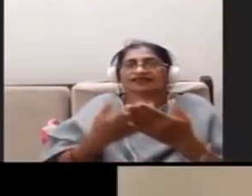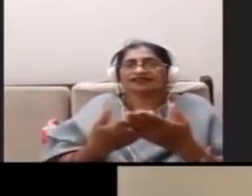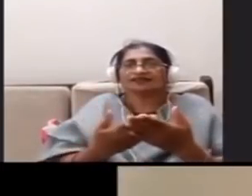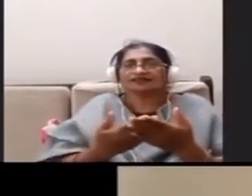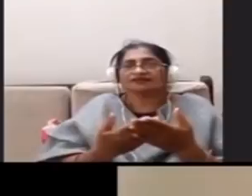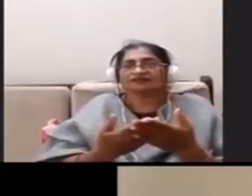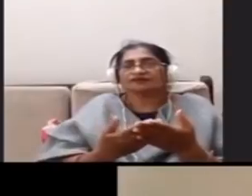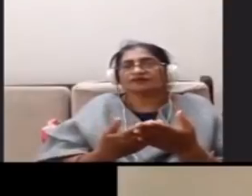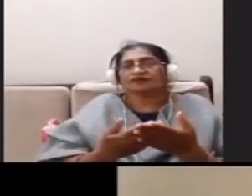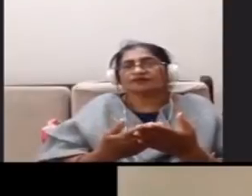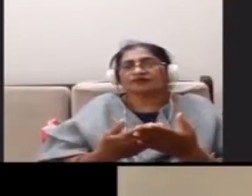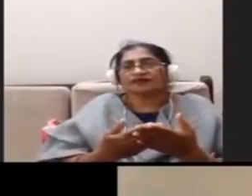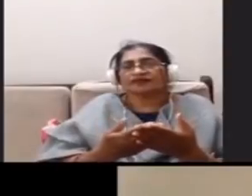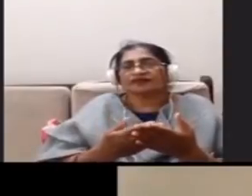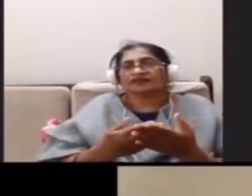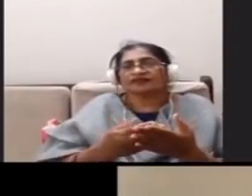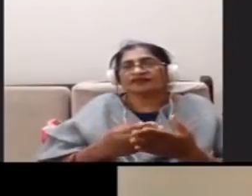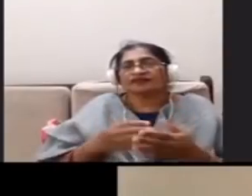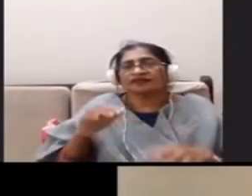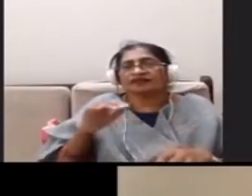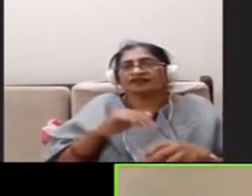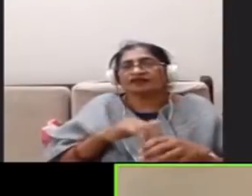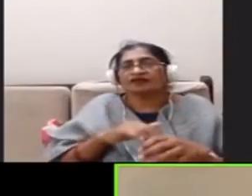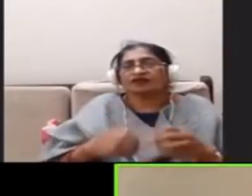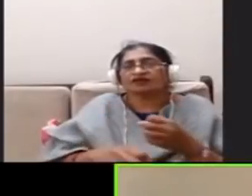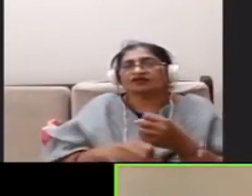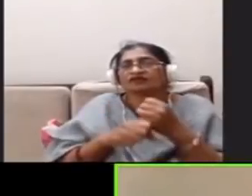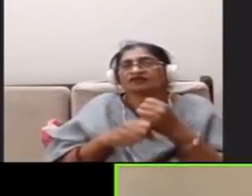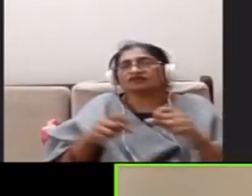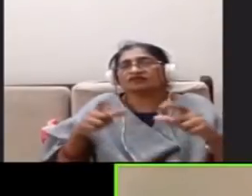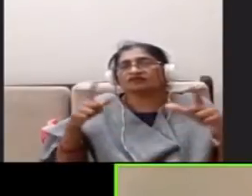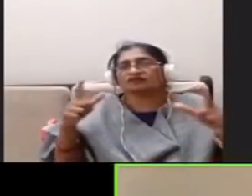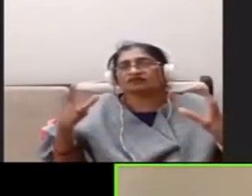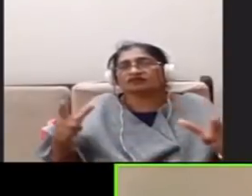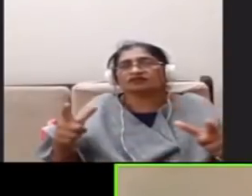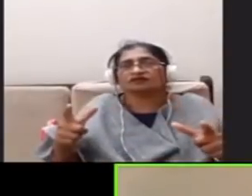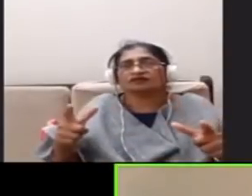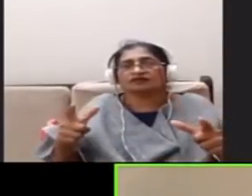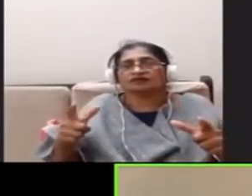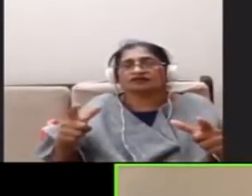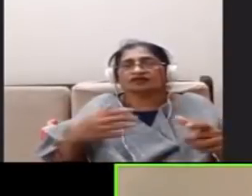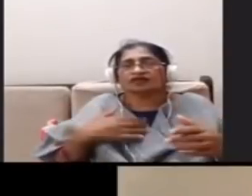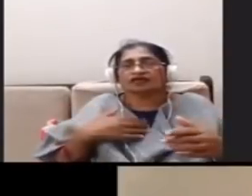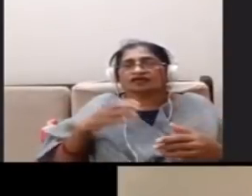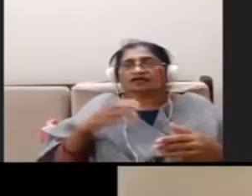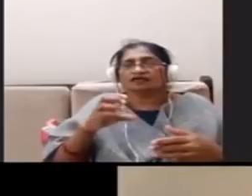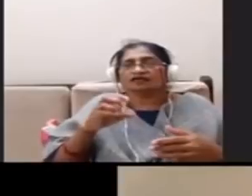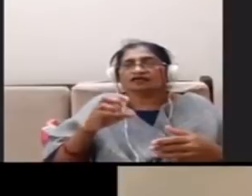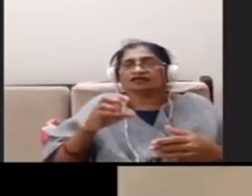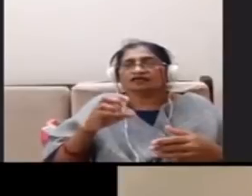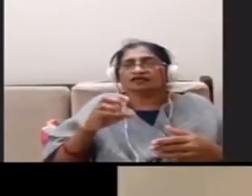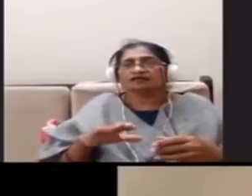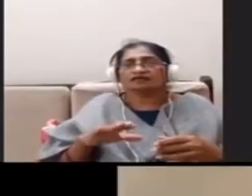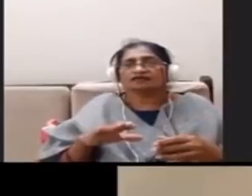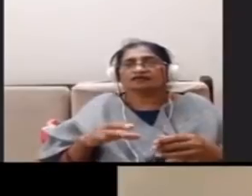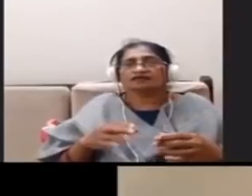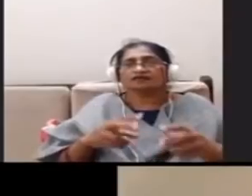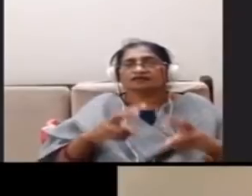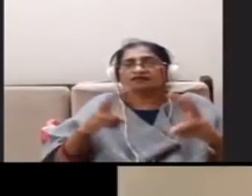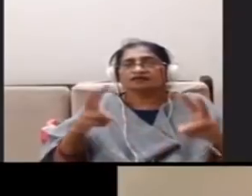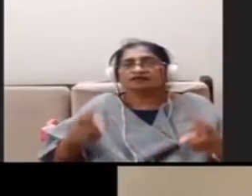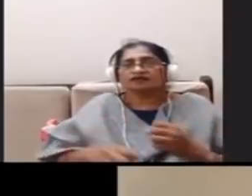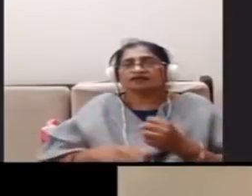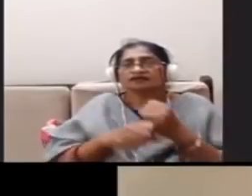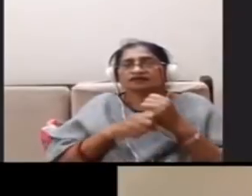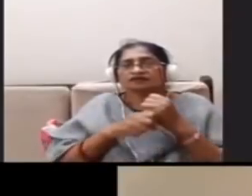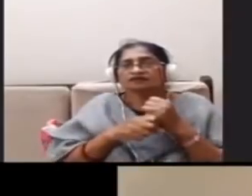Councilmember Trembley. Your support means a lot. You know, I think our cities in the Conejo Valley have been very supportive of art,